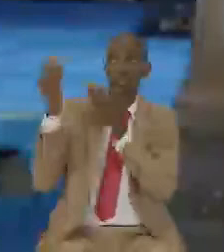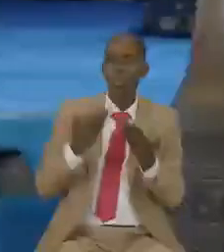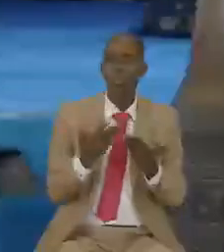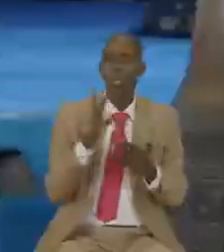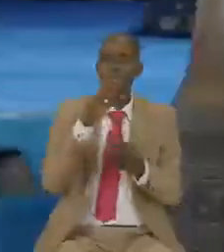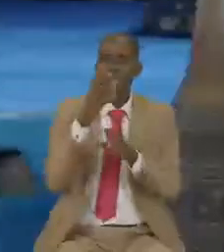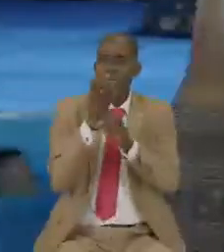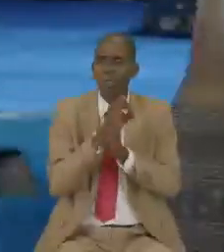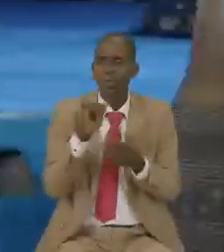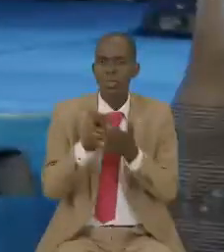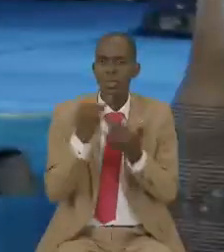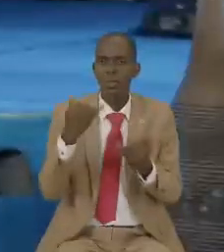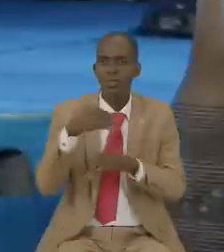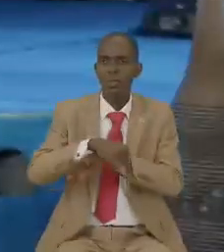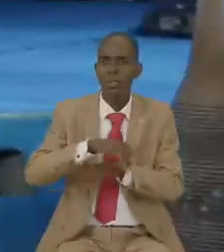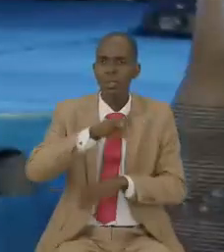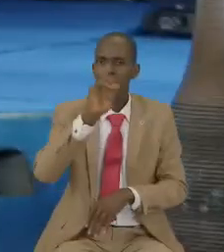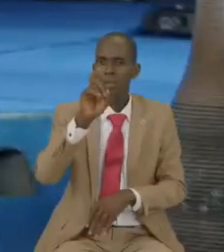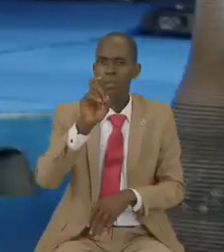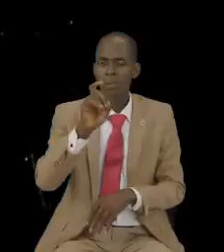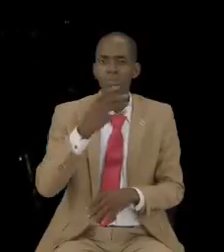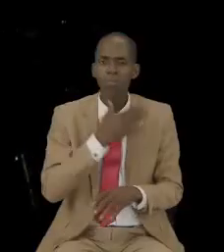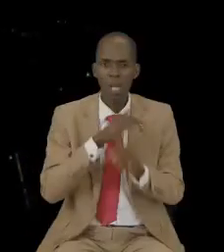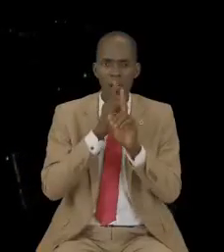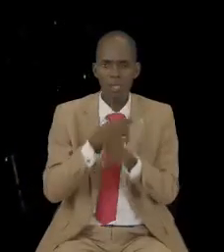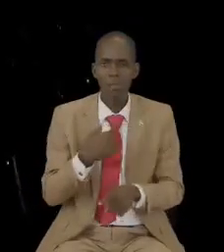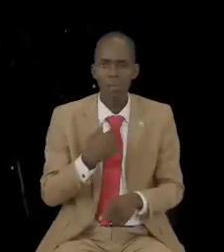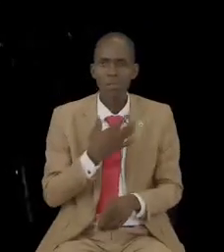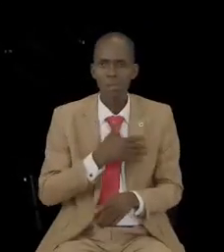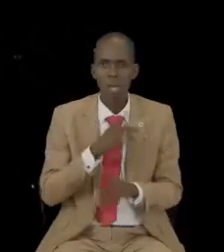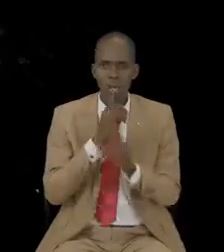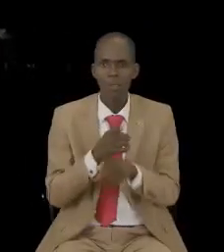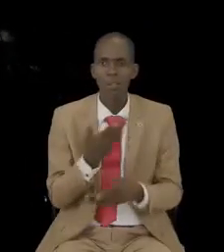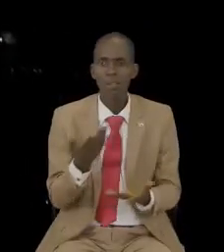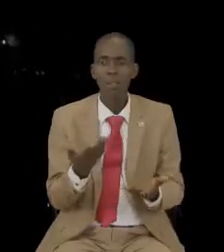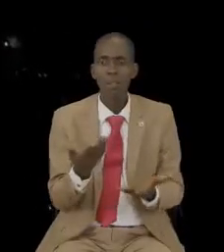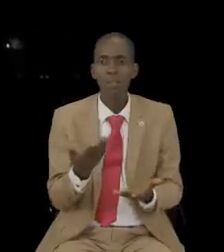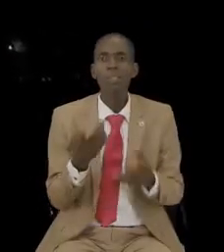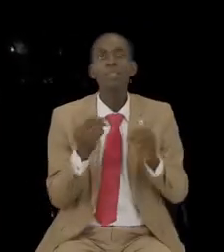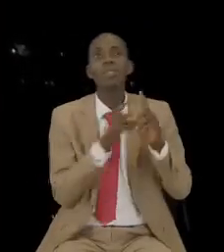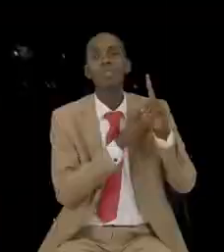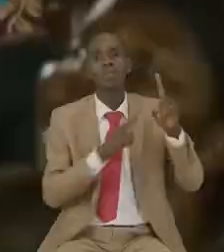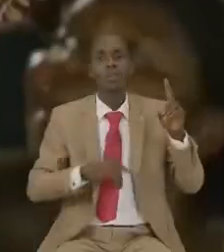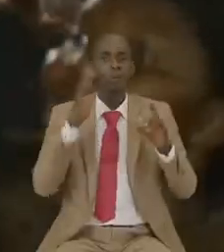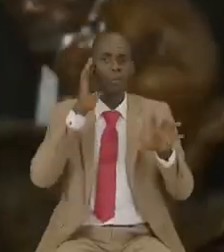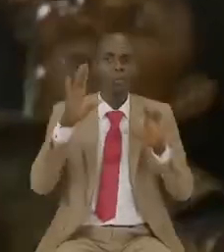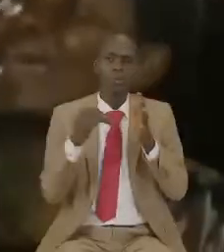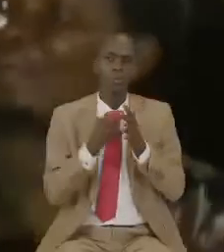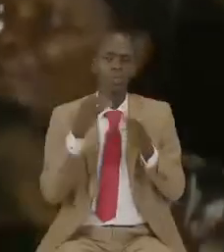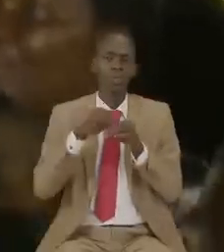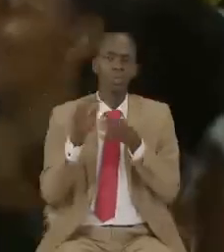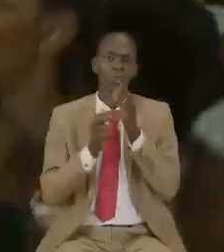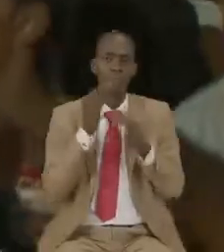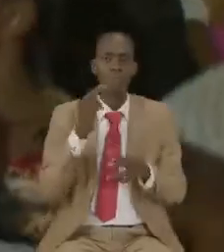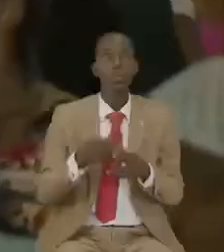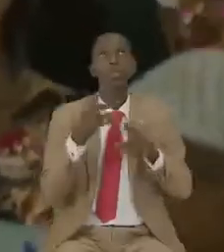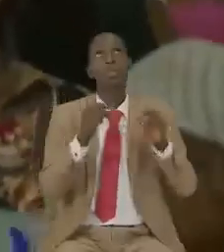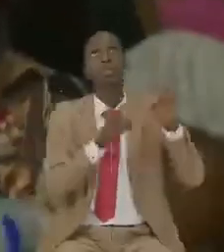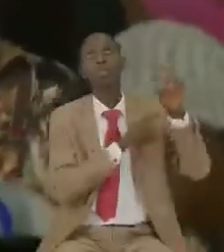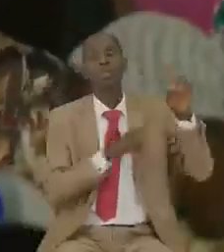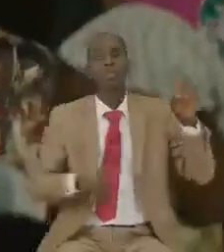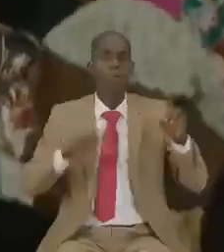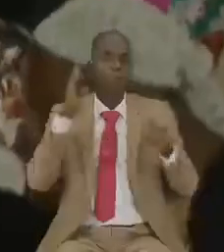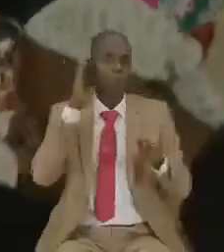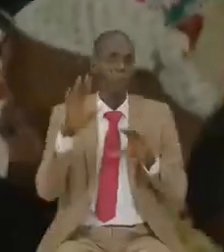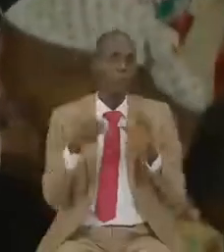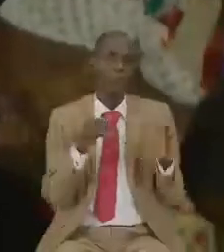tonight? I need an answer. The Lord will do it. I said the Lord will do it, because